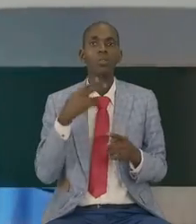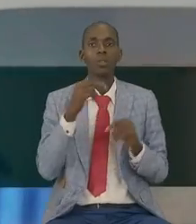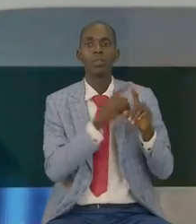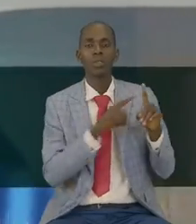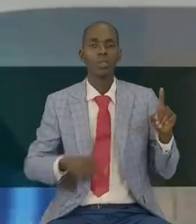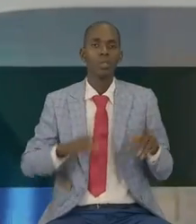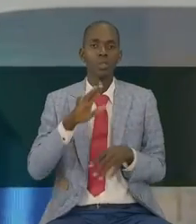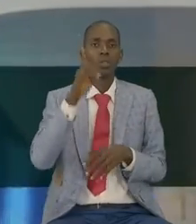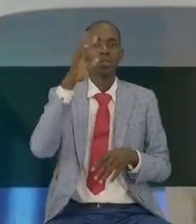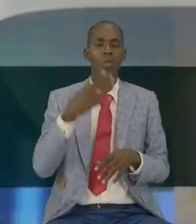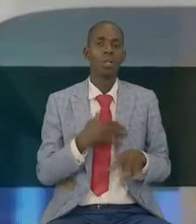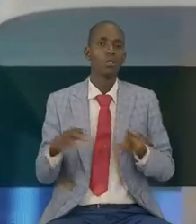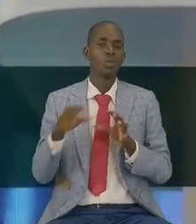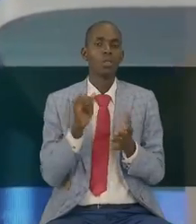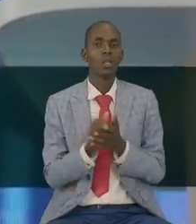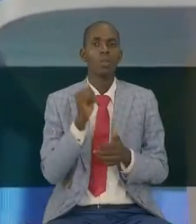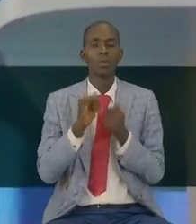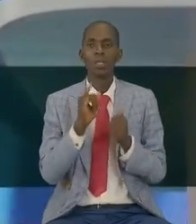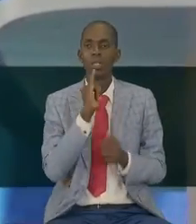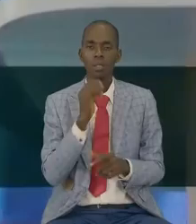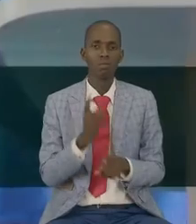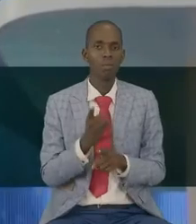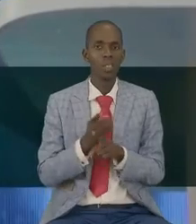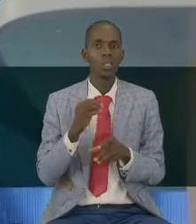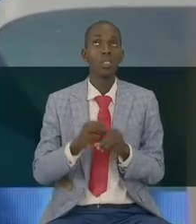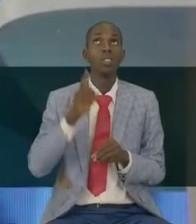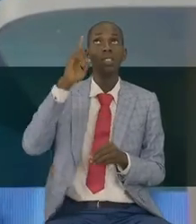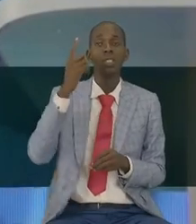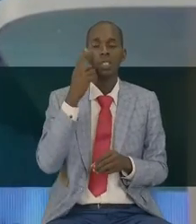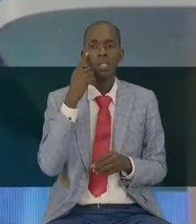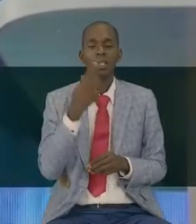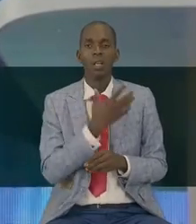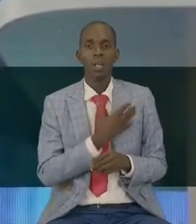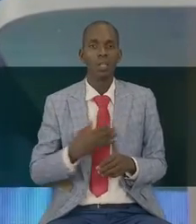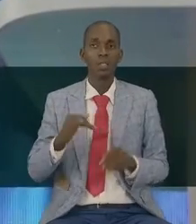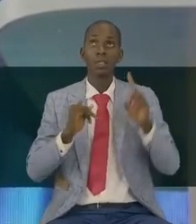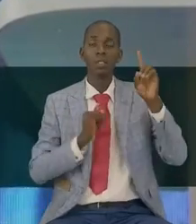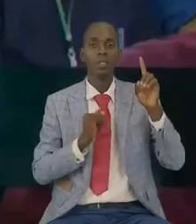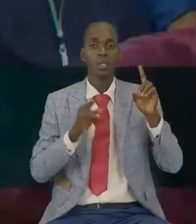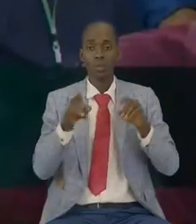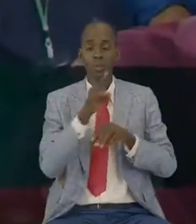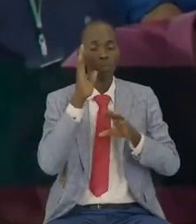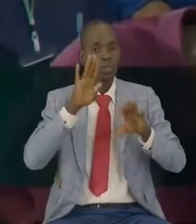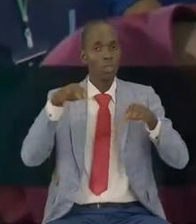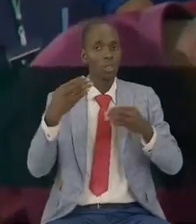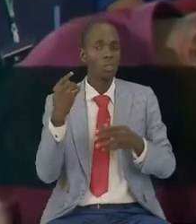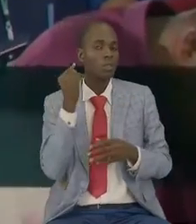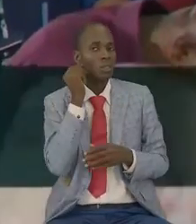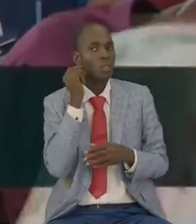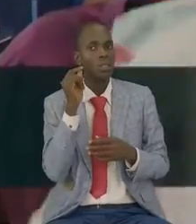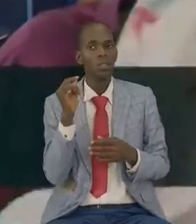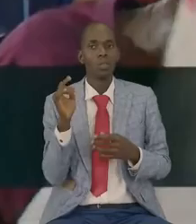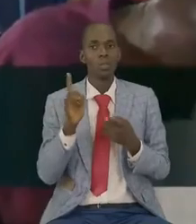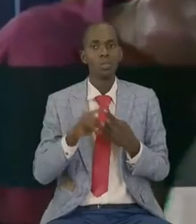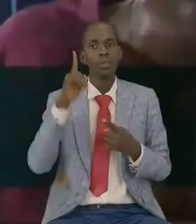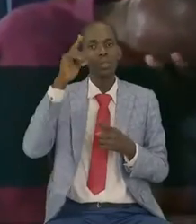and do that which is right in his sight, and will give ear to his commandments, and keep all